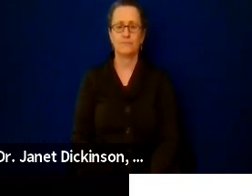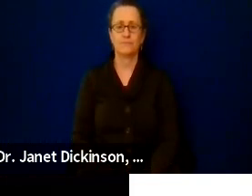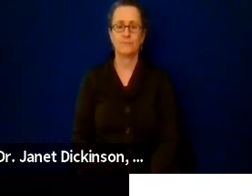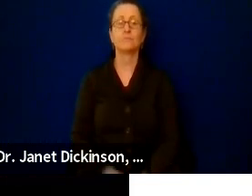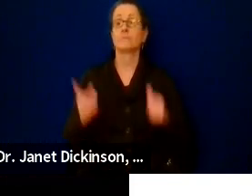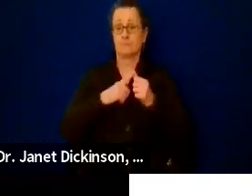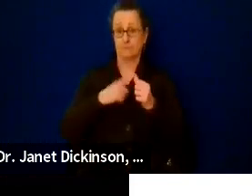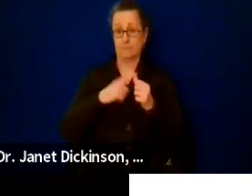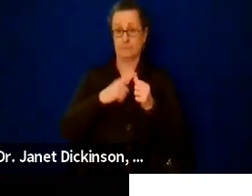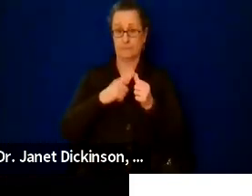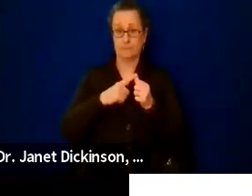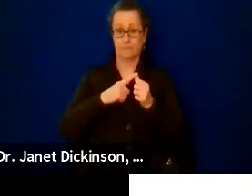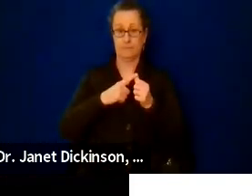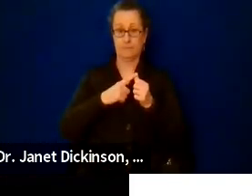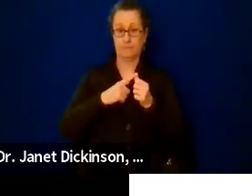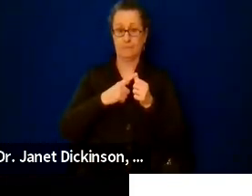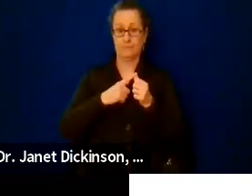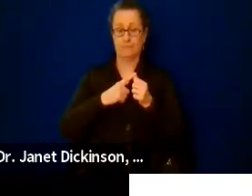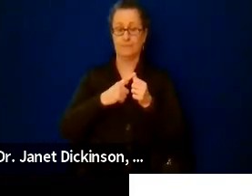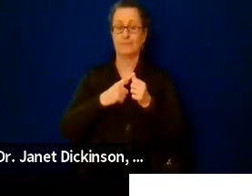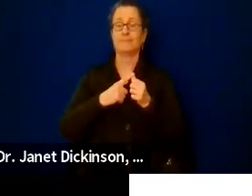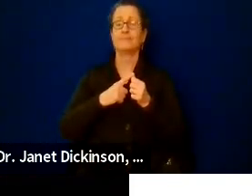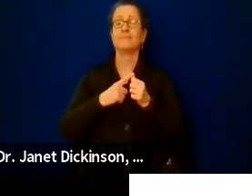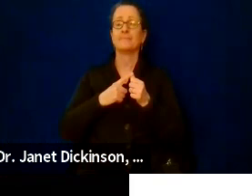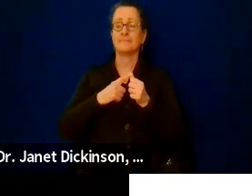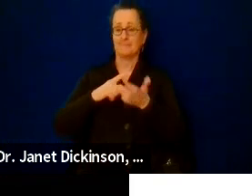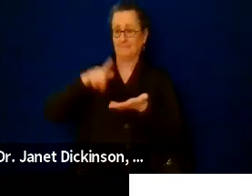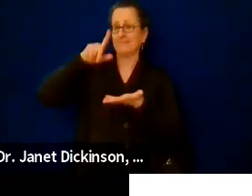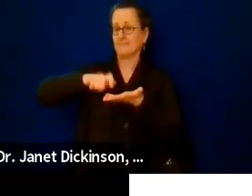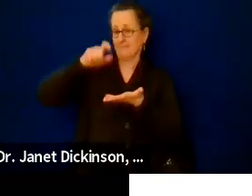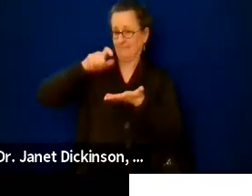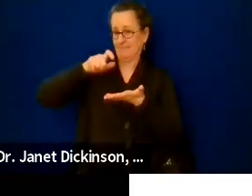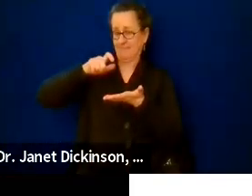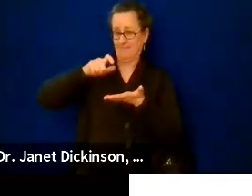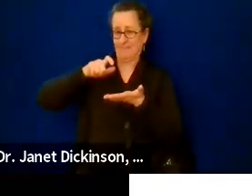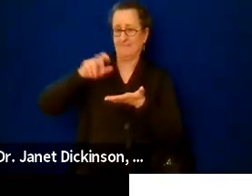Step 1. Hand sanitize your hands.